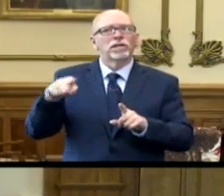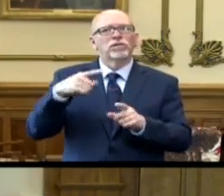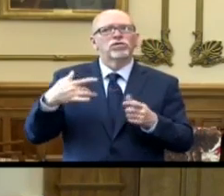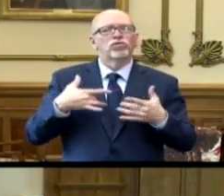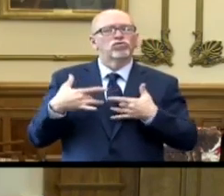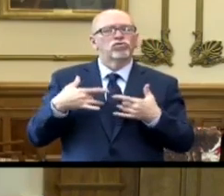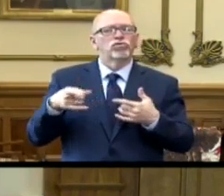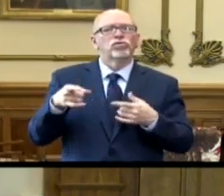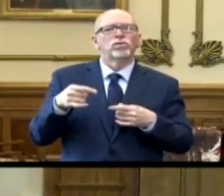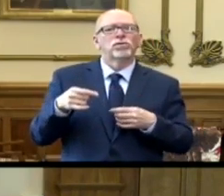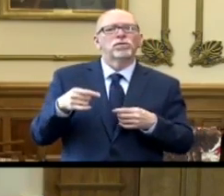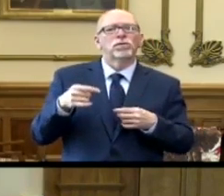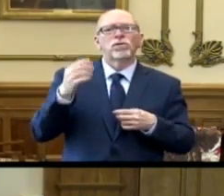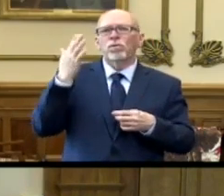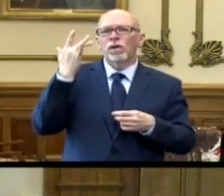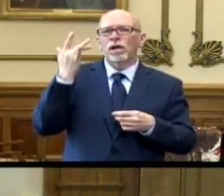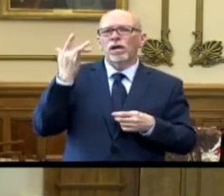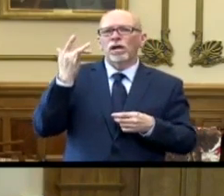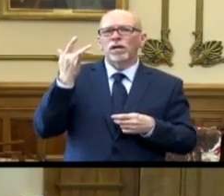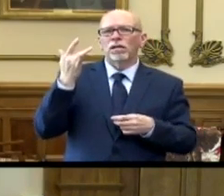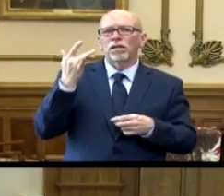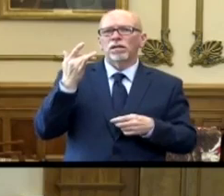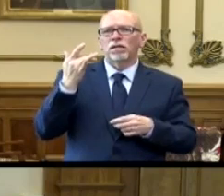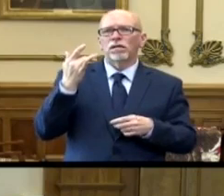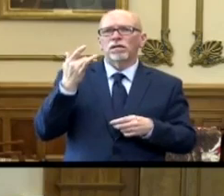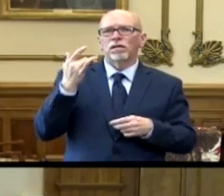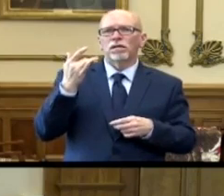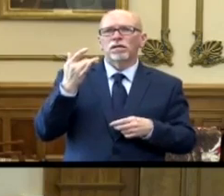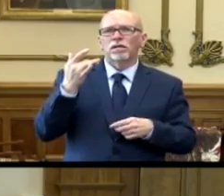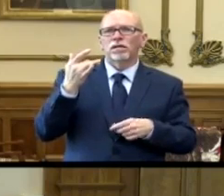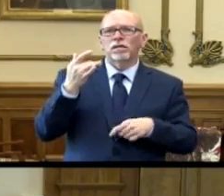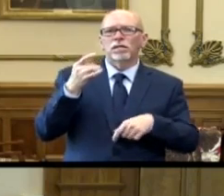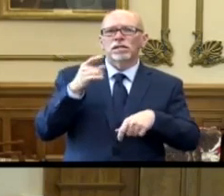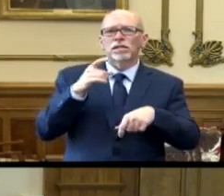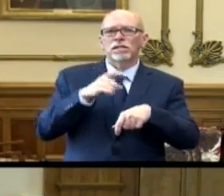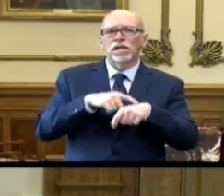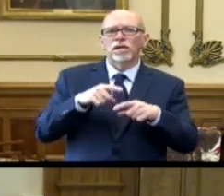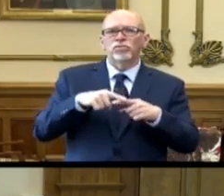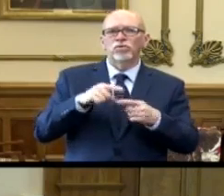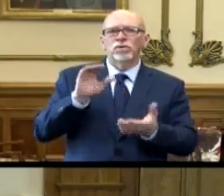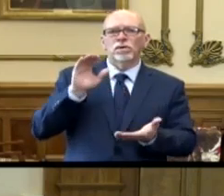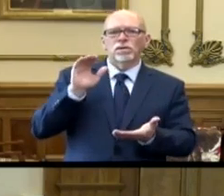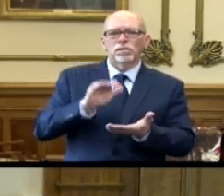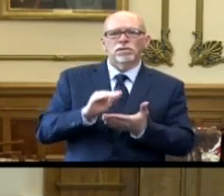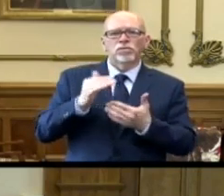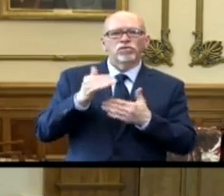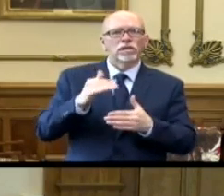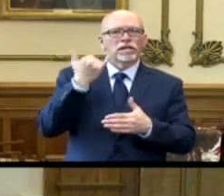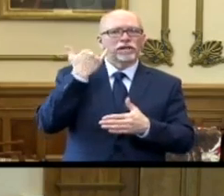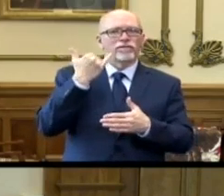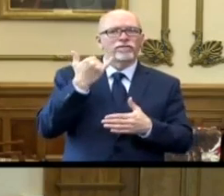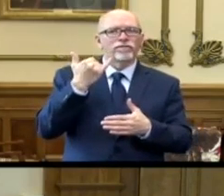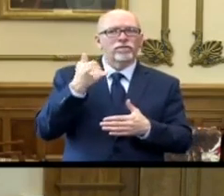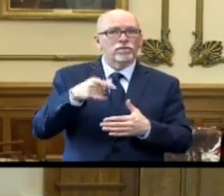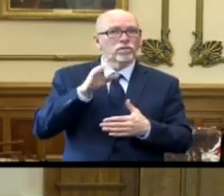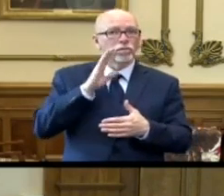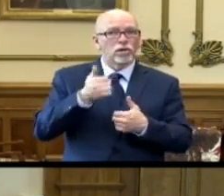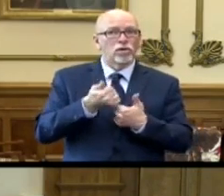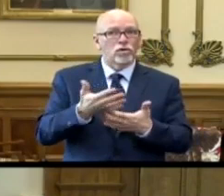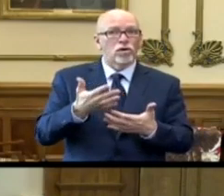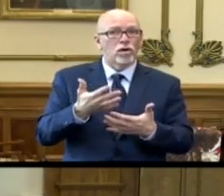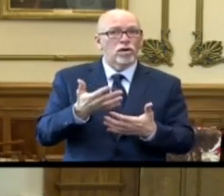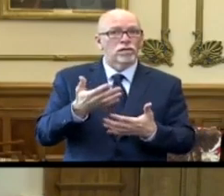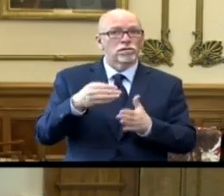concerned, why the time to lit up on the restrictions? If won't that cause just